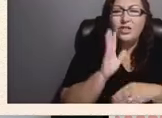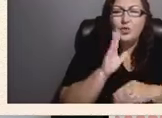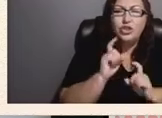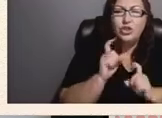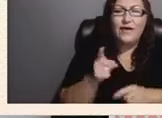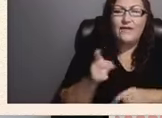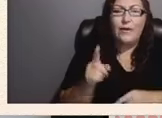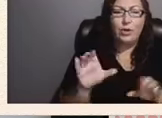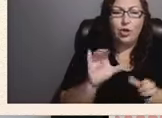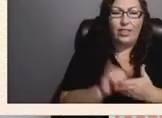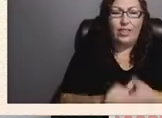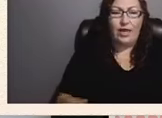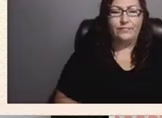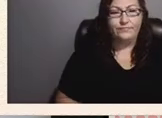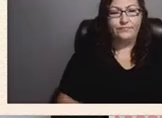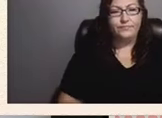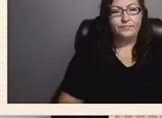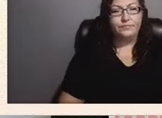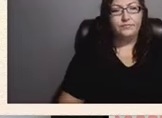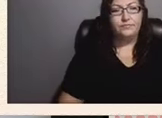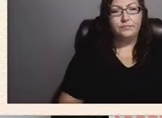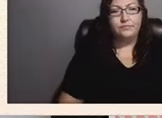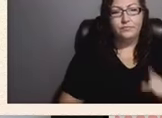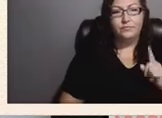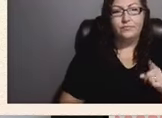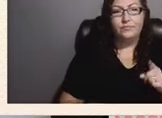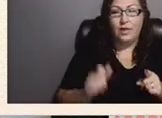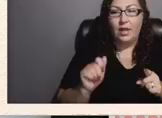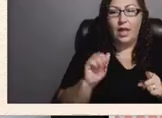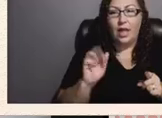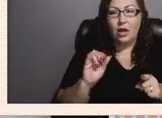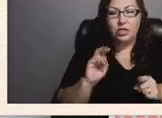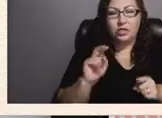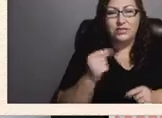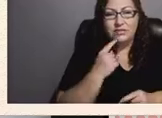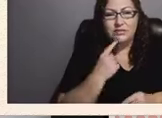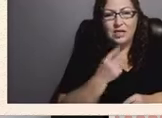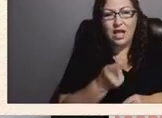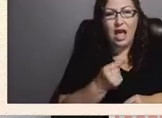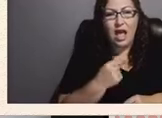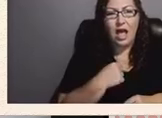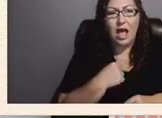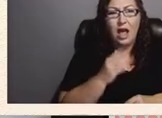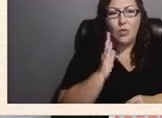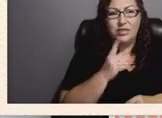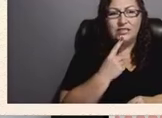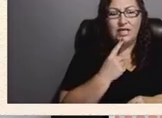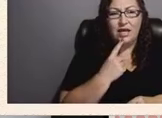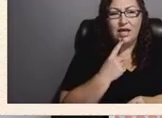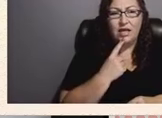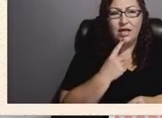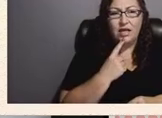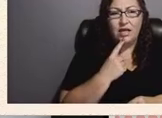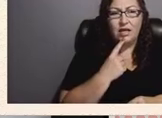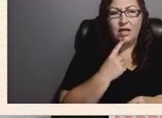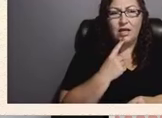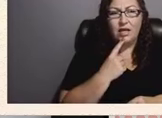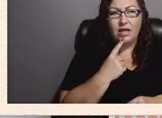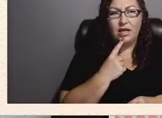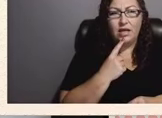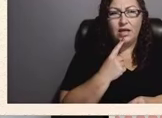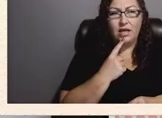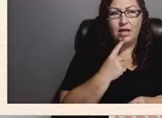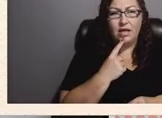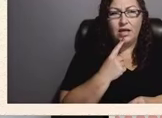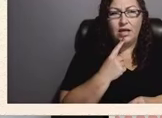that? Well, I was when I first came here, I was leaving my old